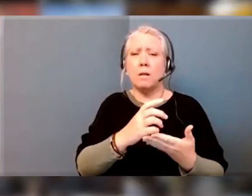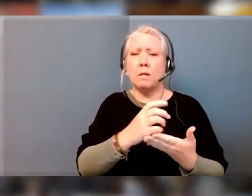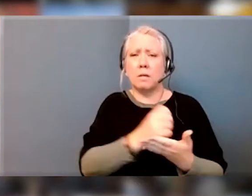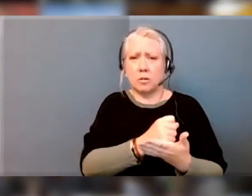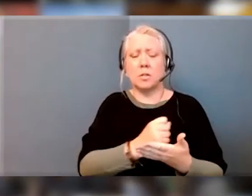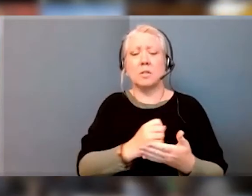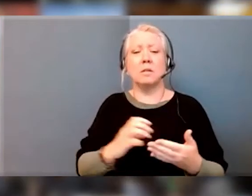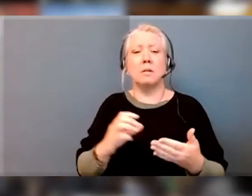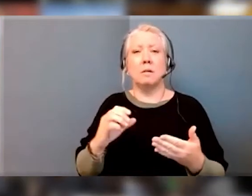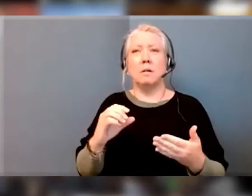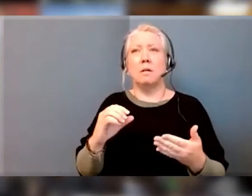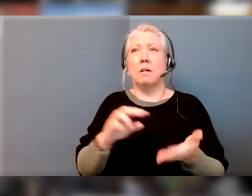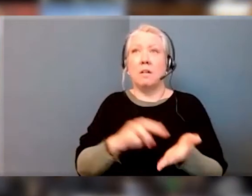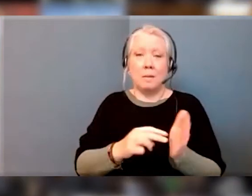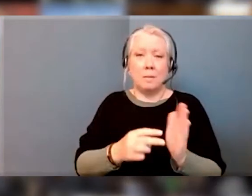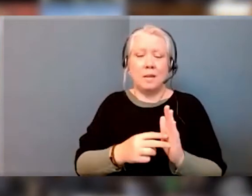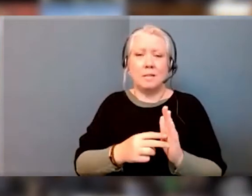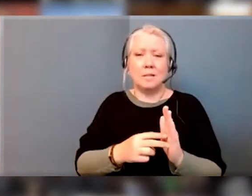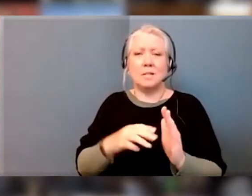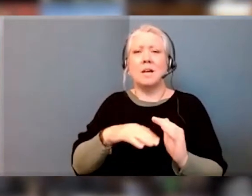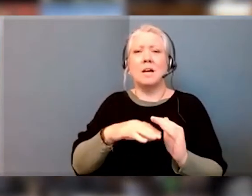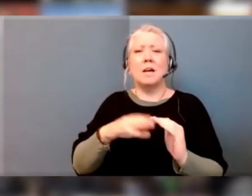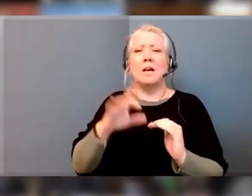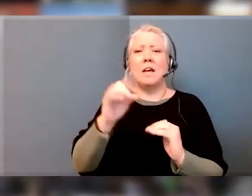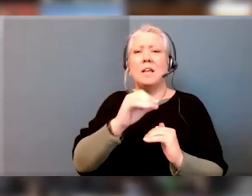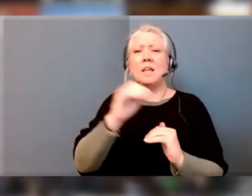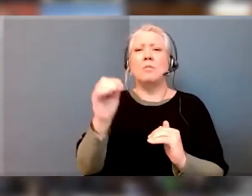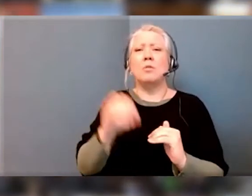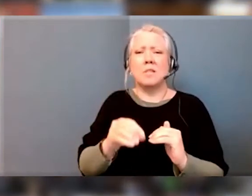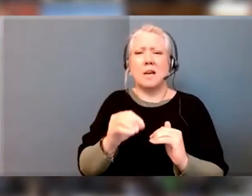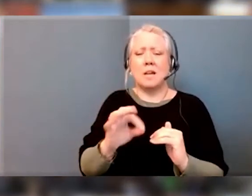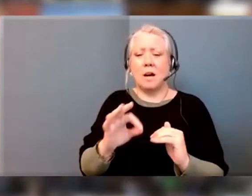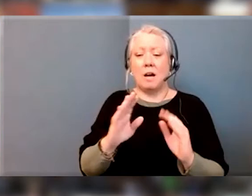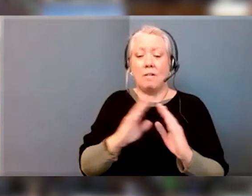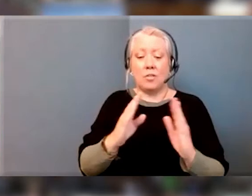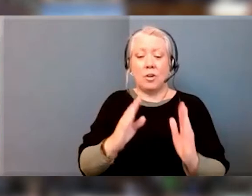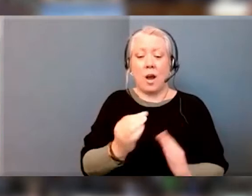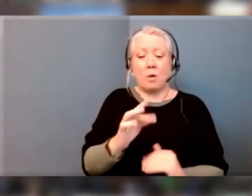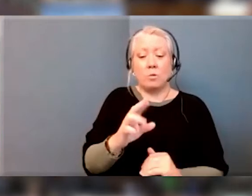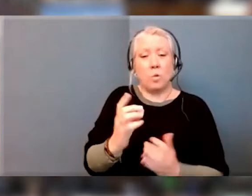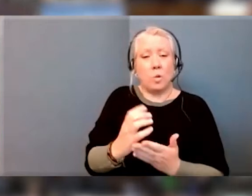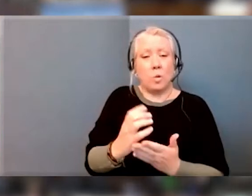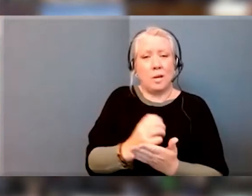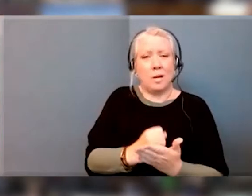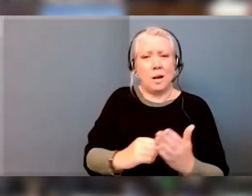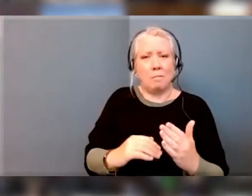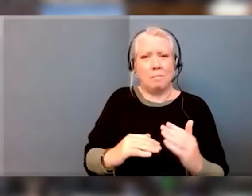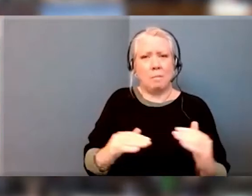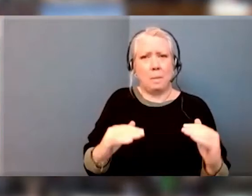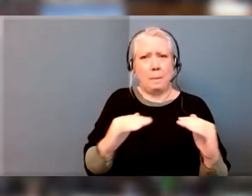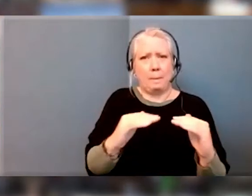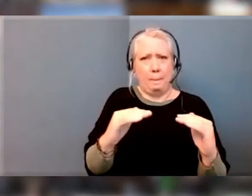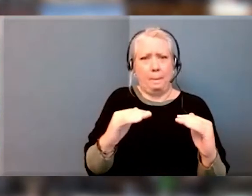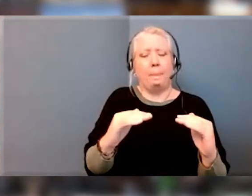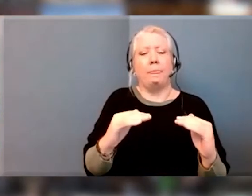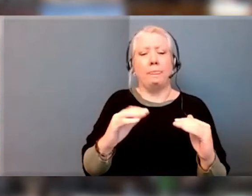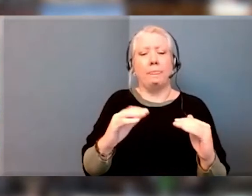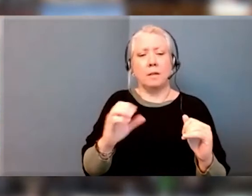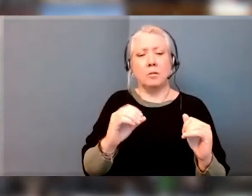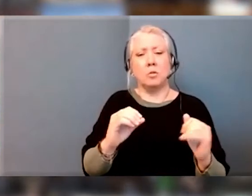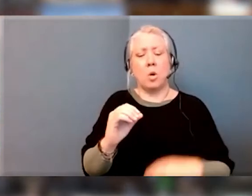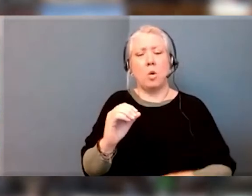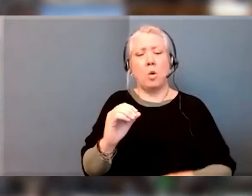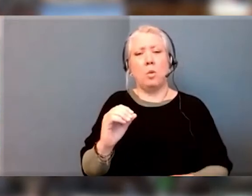of median household income. So at least 70% of all the 14 million, roughly 14